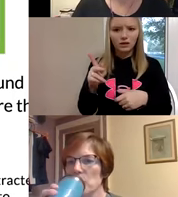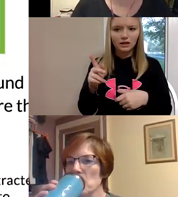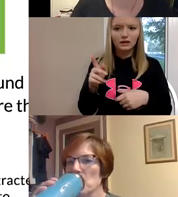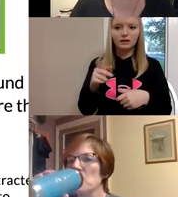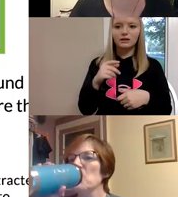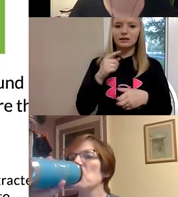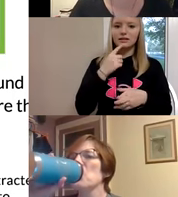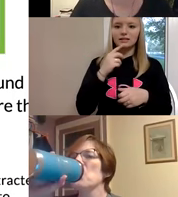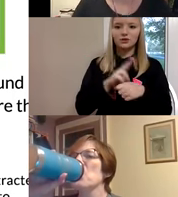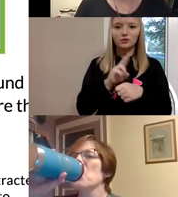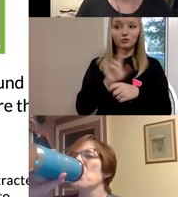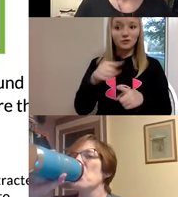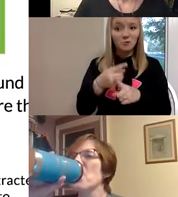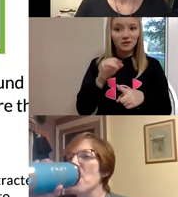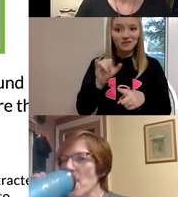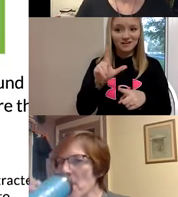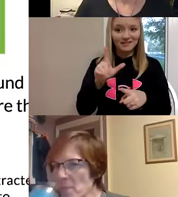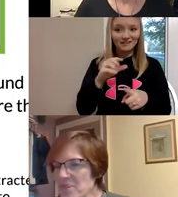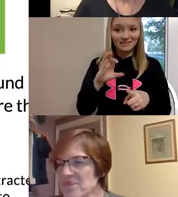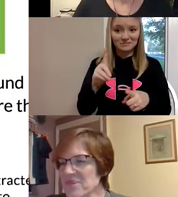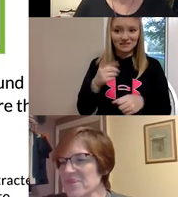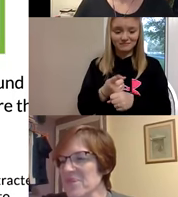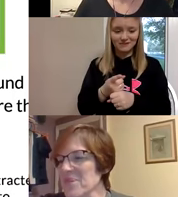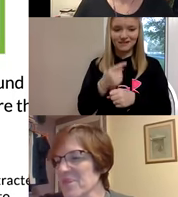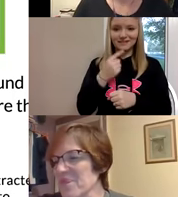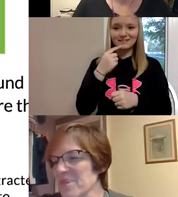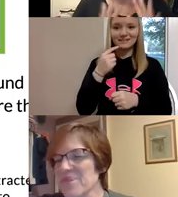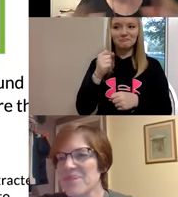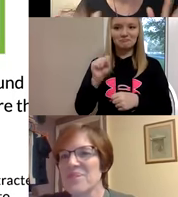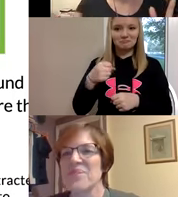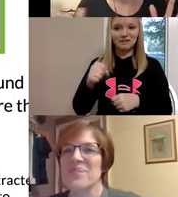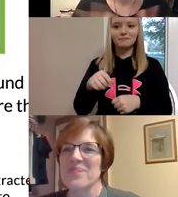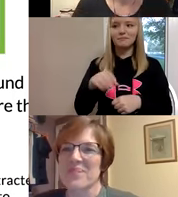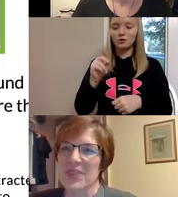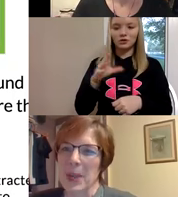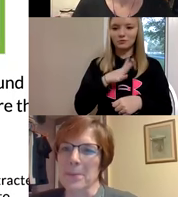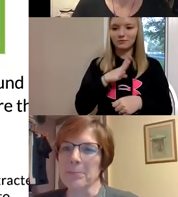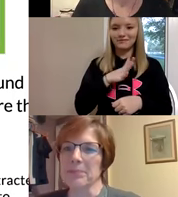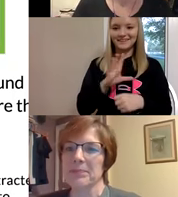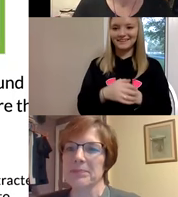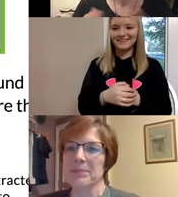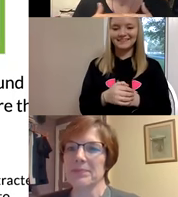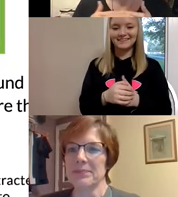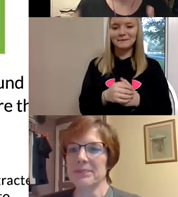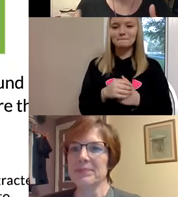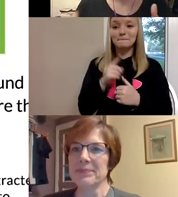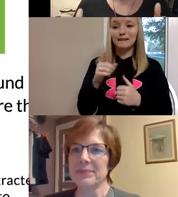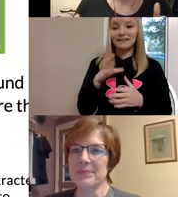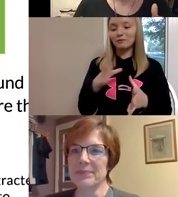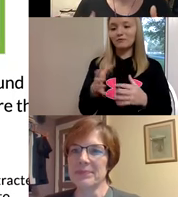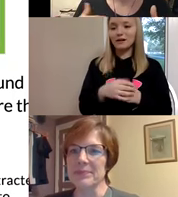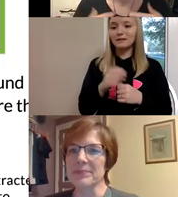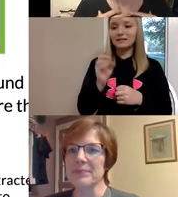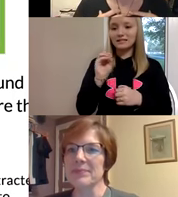ultra, right? And they like, yeah. I said, okay, you should be fine. And they were zero